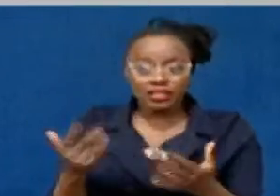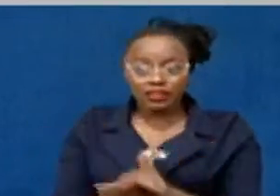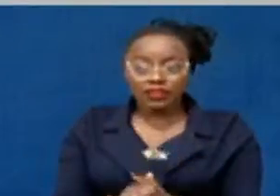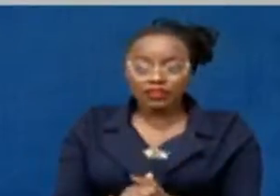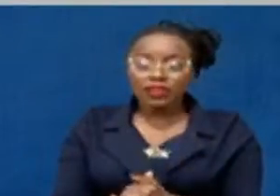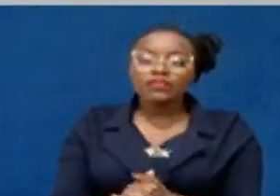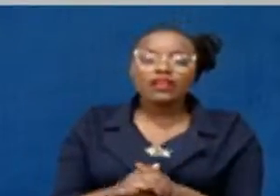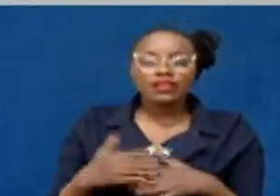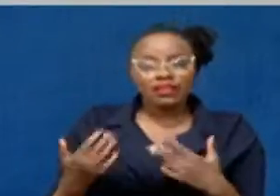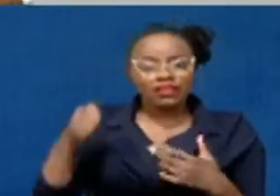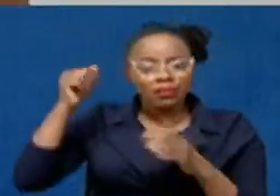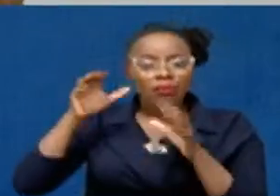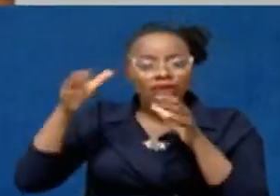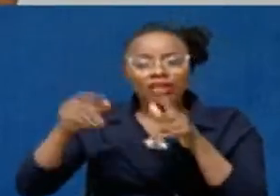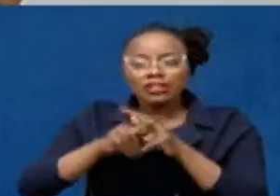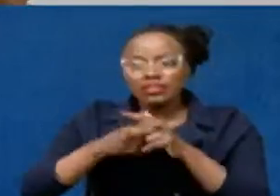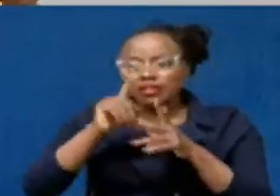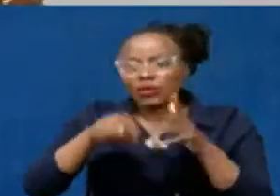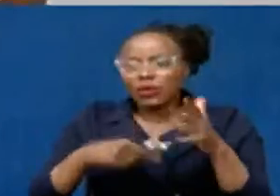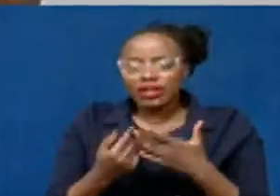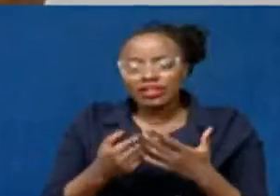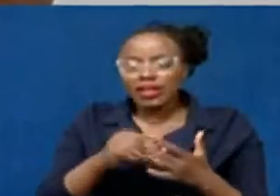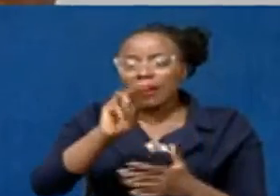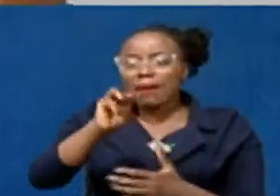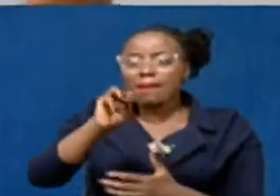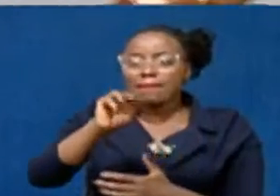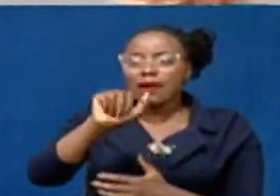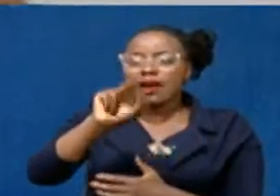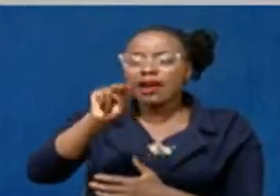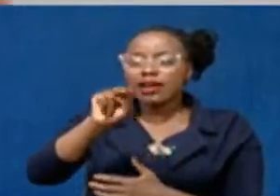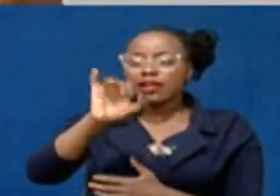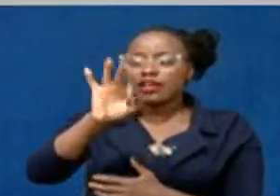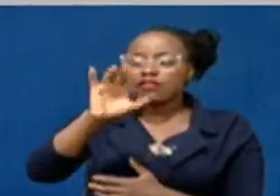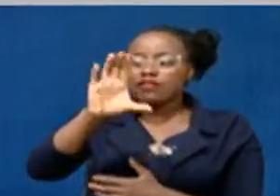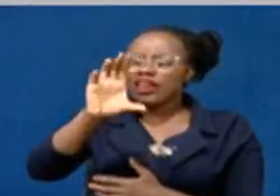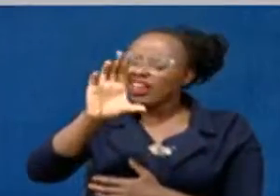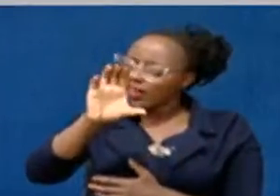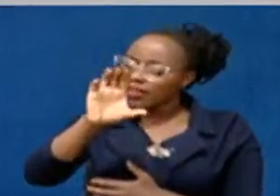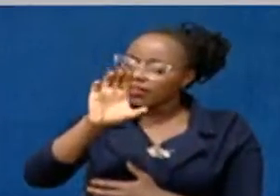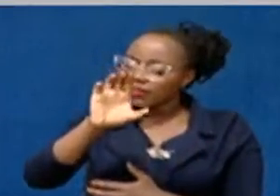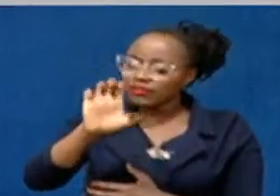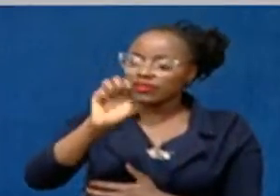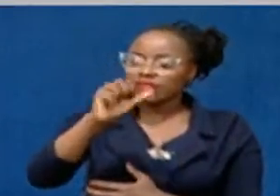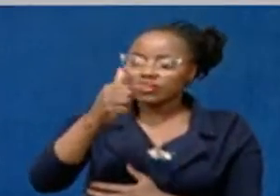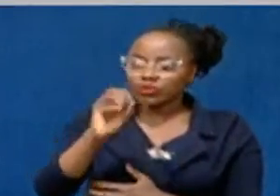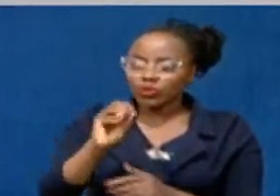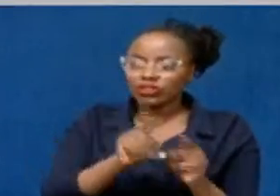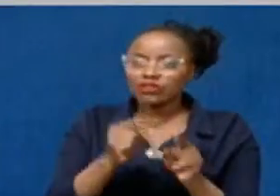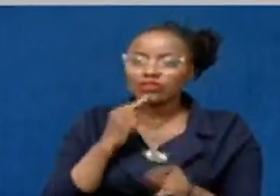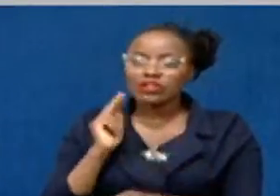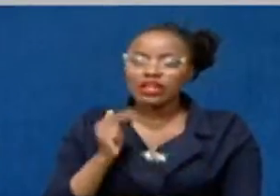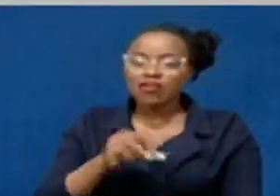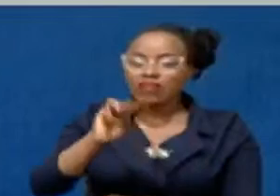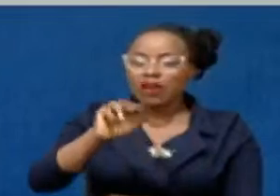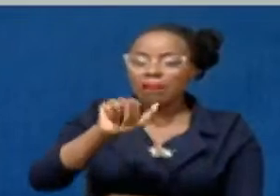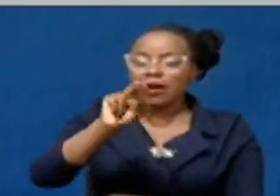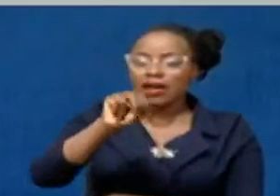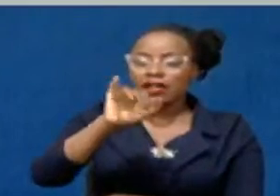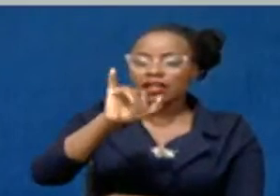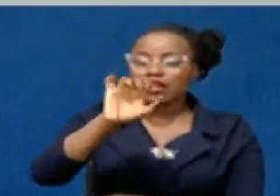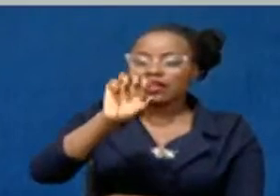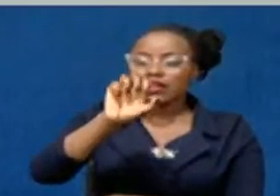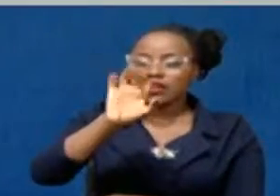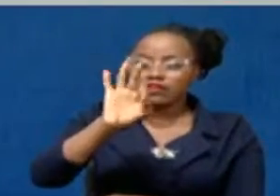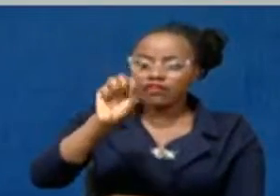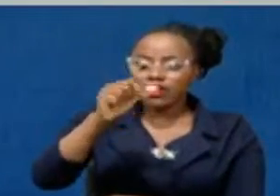Parties are expected to start what? Having manifestos once they settle and tell us who is where. So will the manifestos, what will be contained